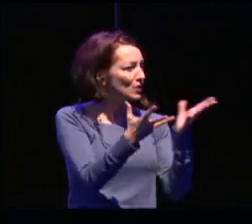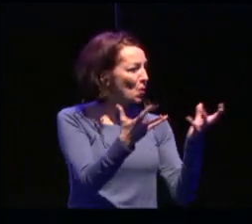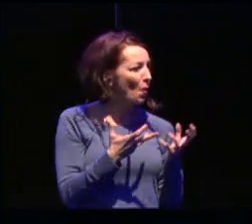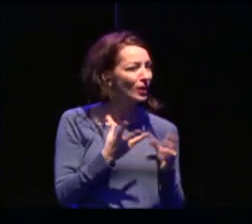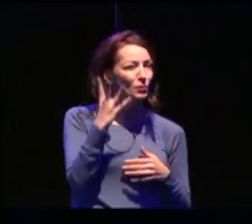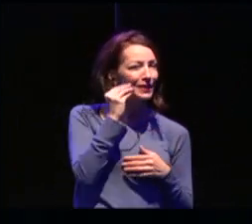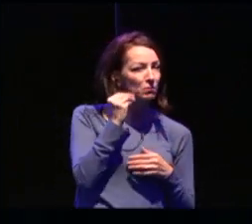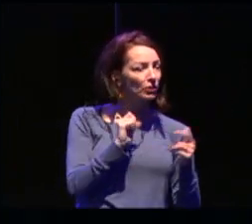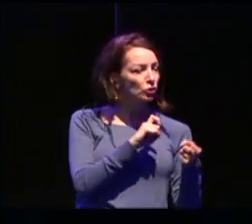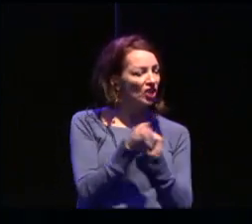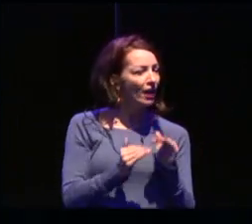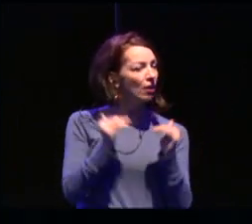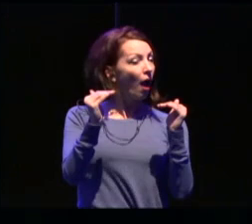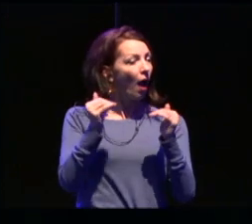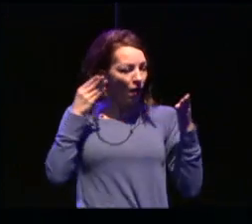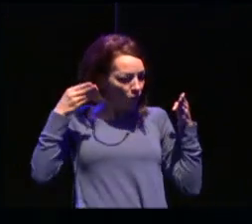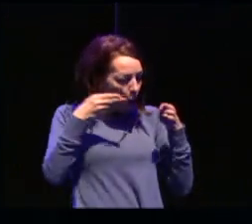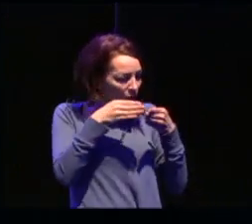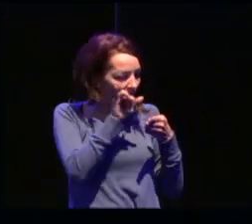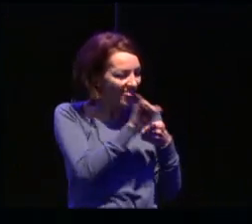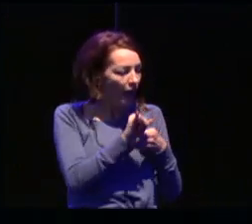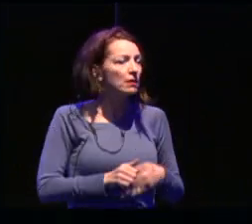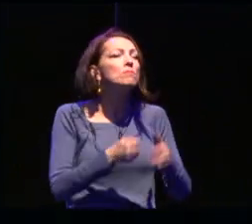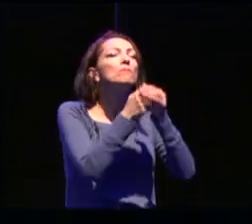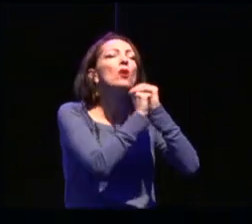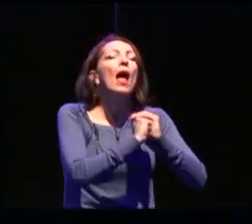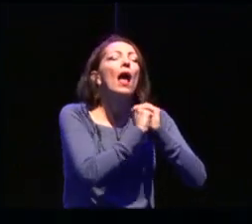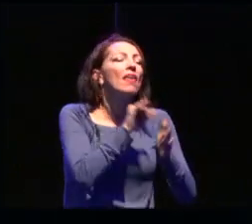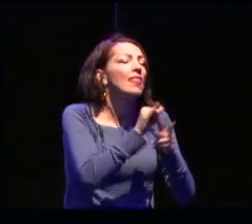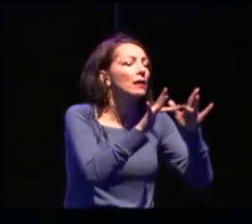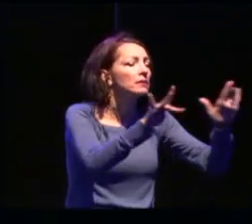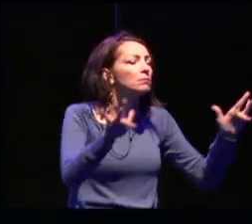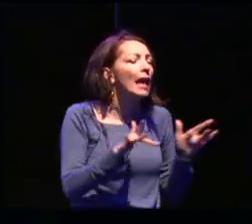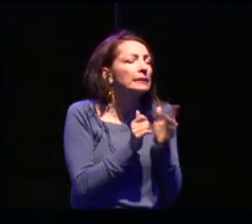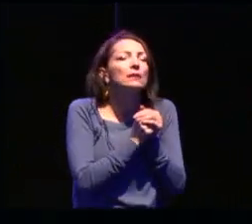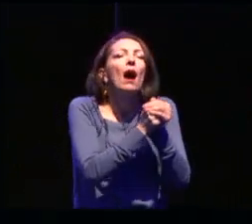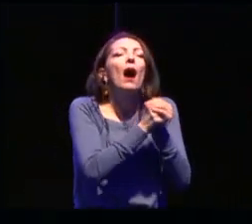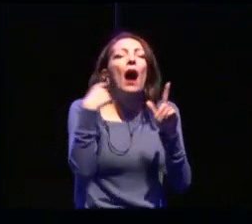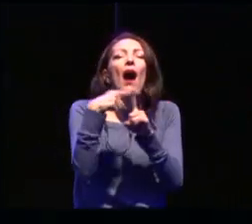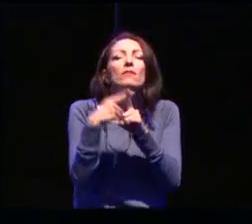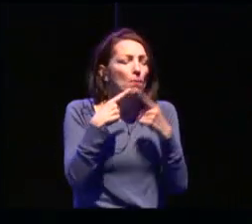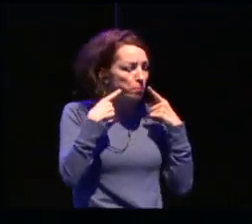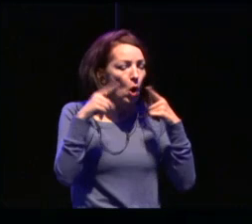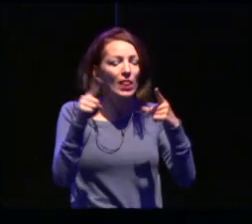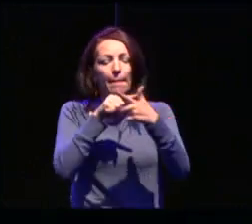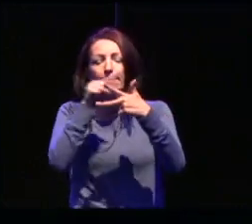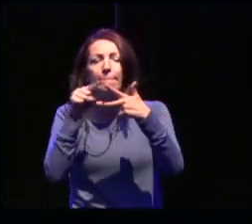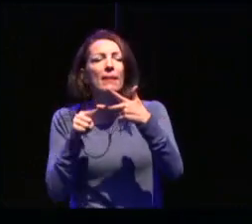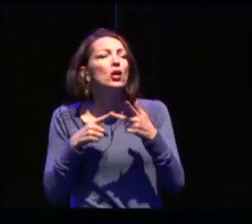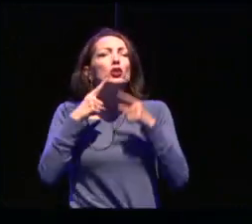to experience. Place your attention there, pray from there, affirm from there, proclaim from